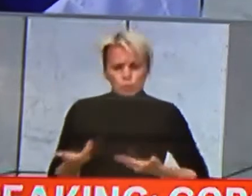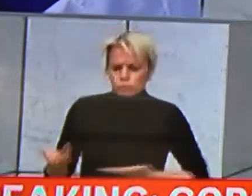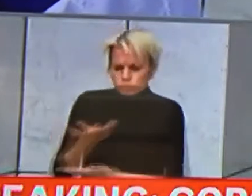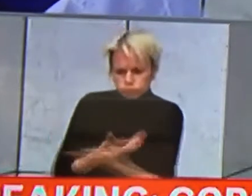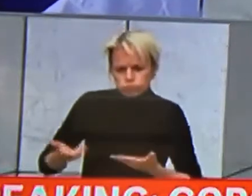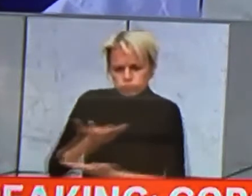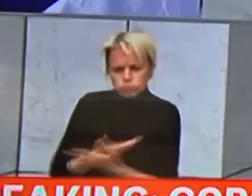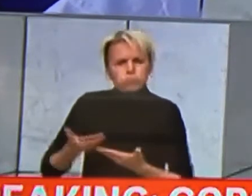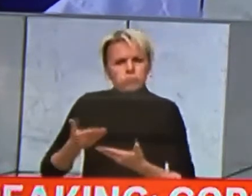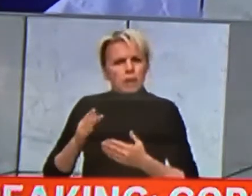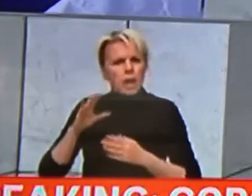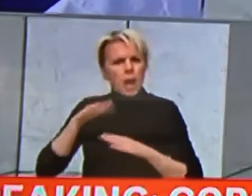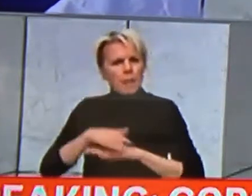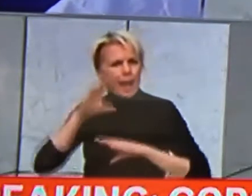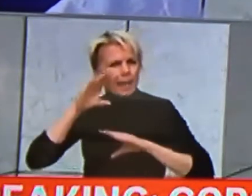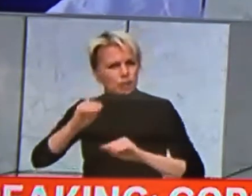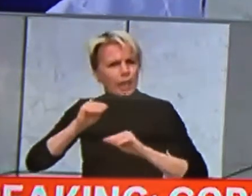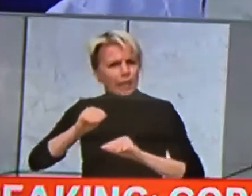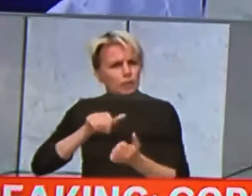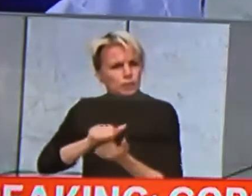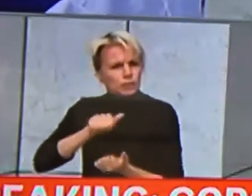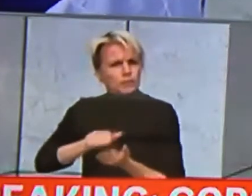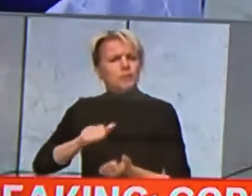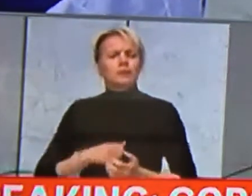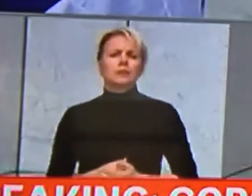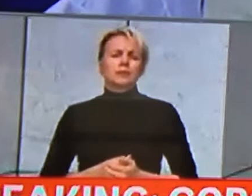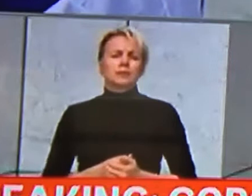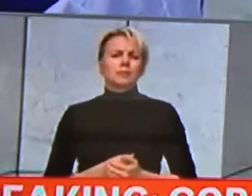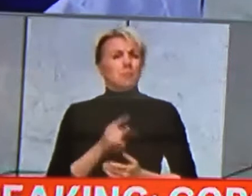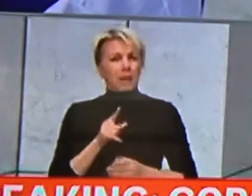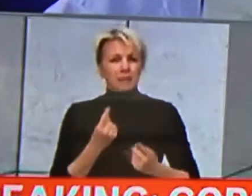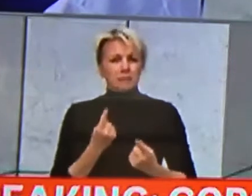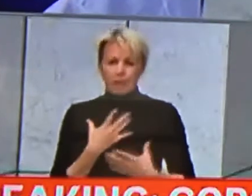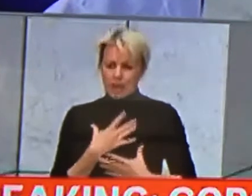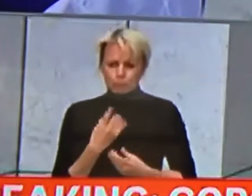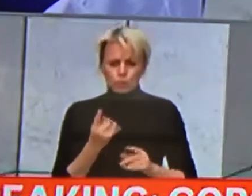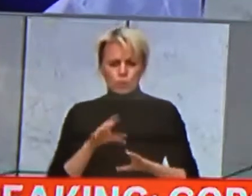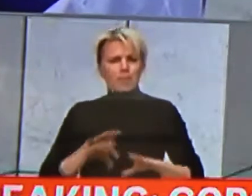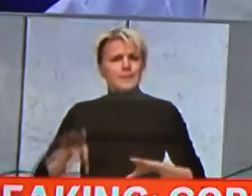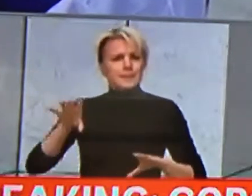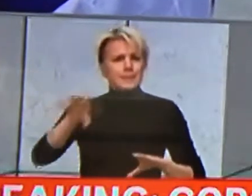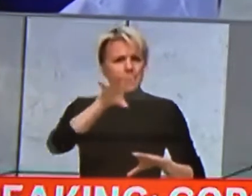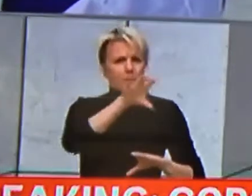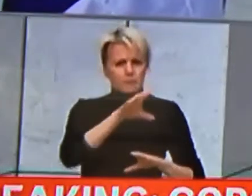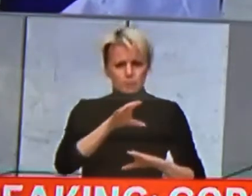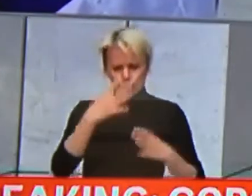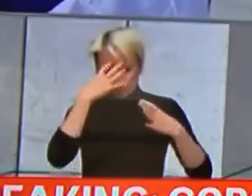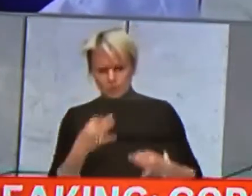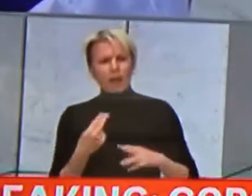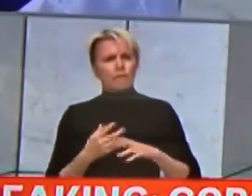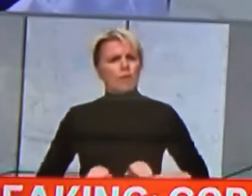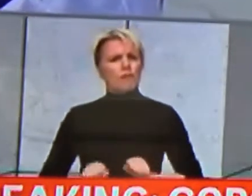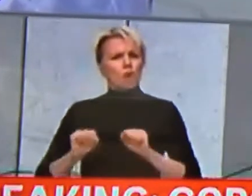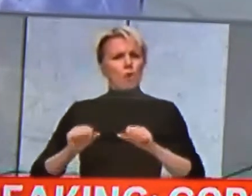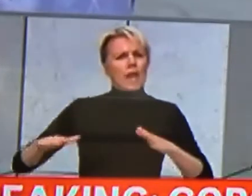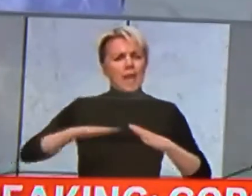union movement this week, but at the end of the day, it needs to be sorted out in each state and territory, and each state and territory will